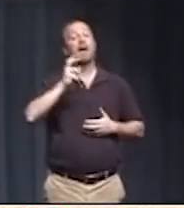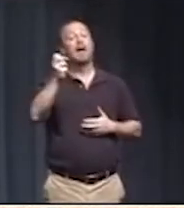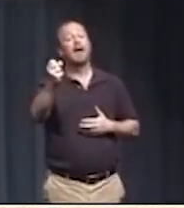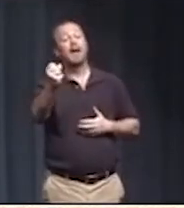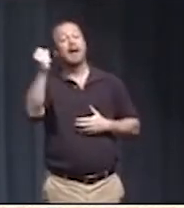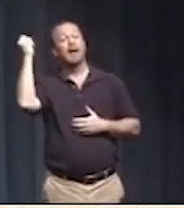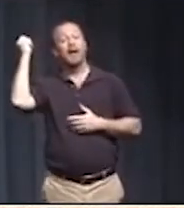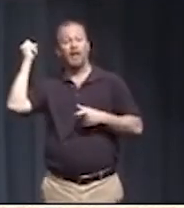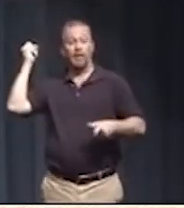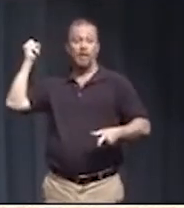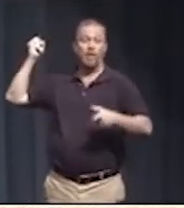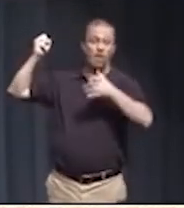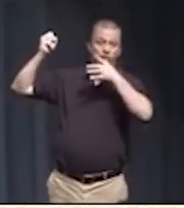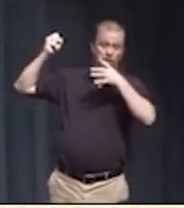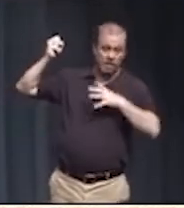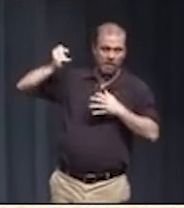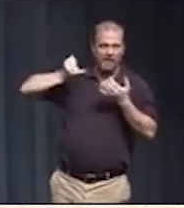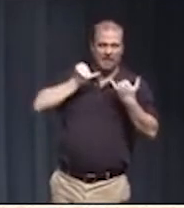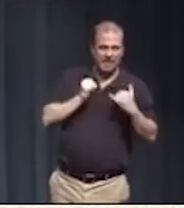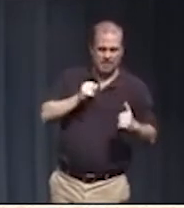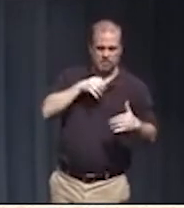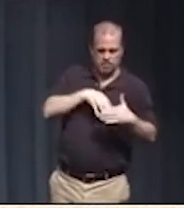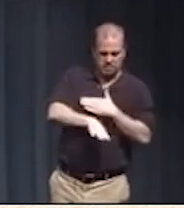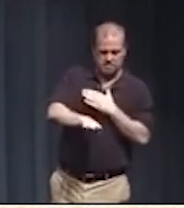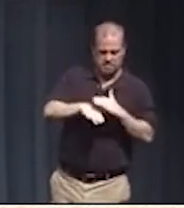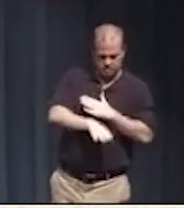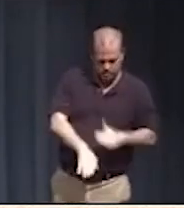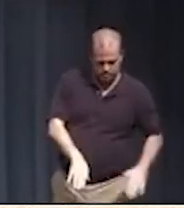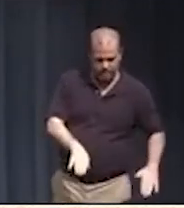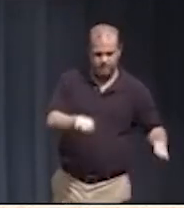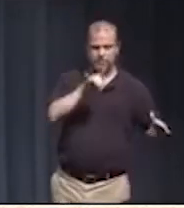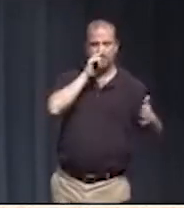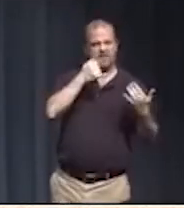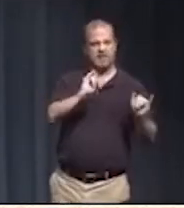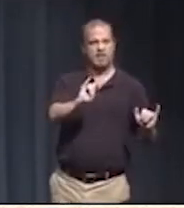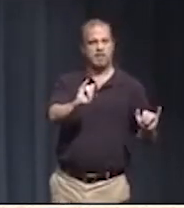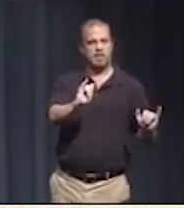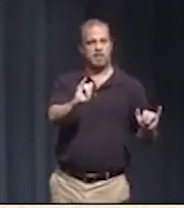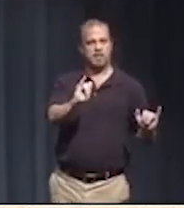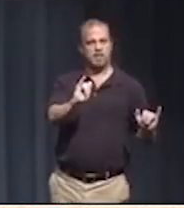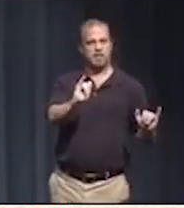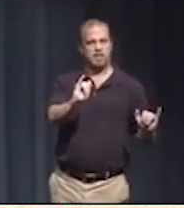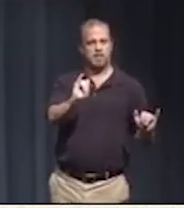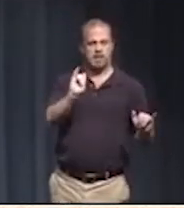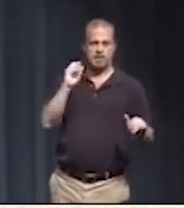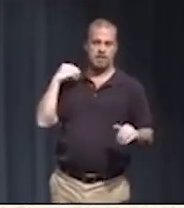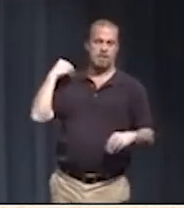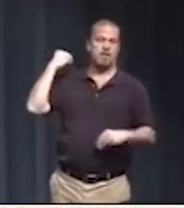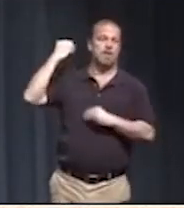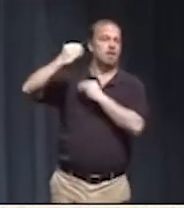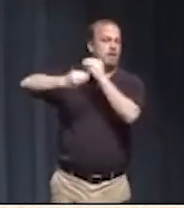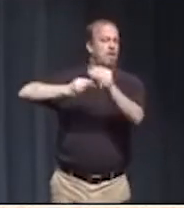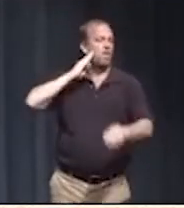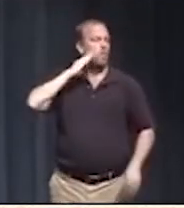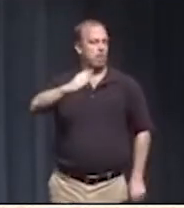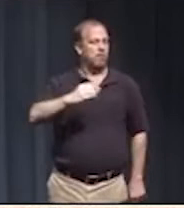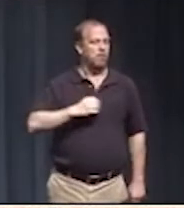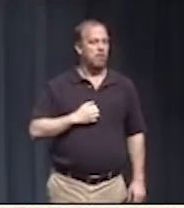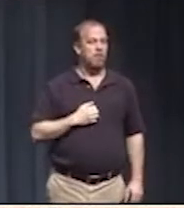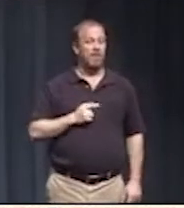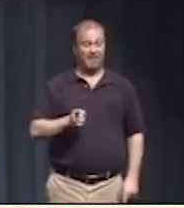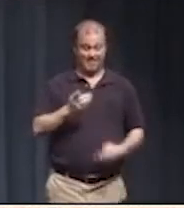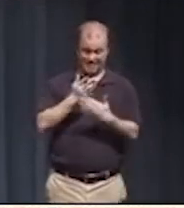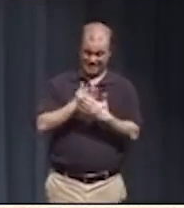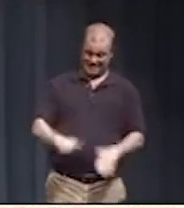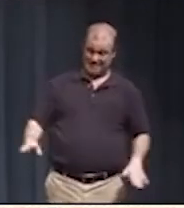the women are still going to be able to reproduce. You're still going to carry on that next generation. So that clear division